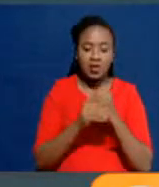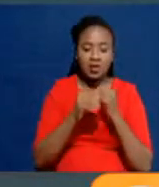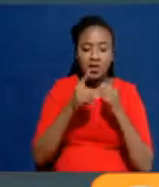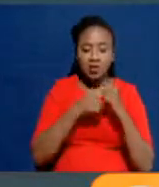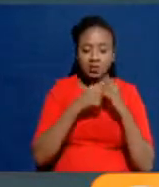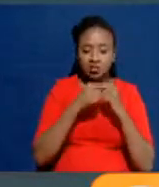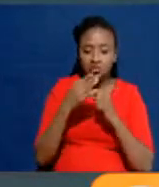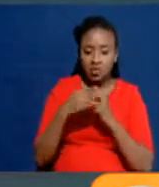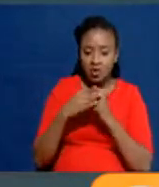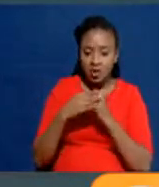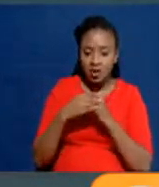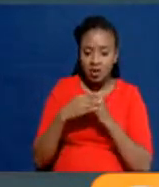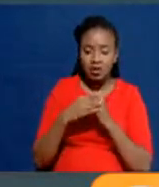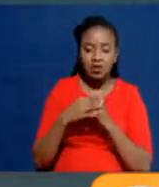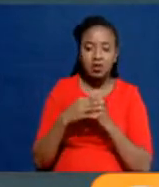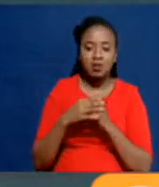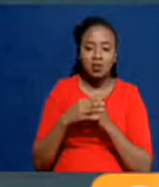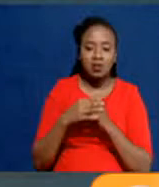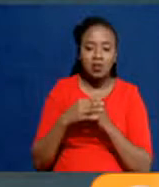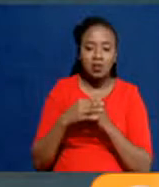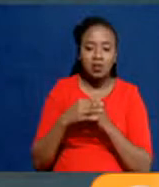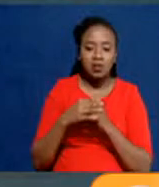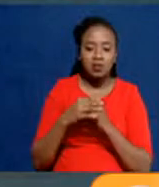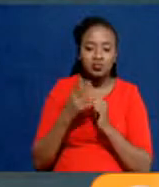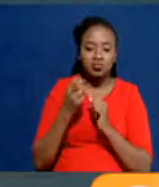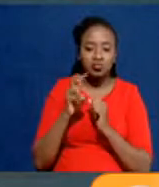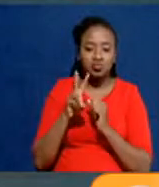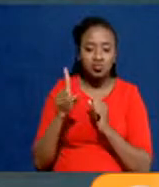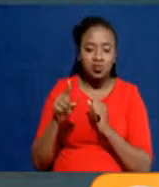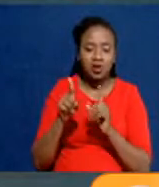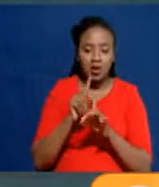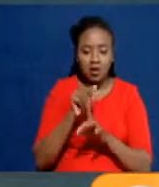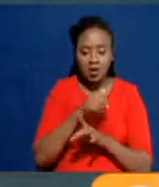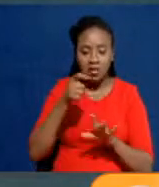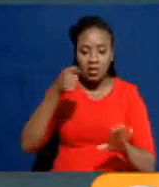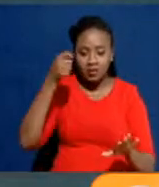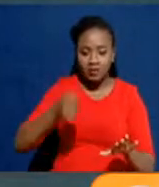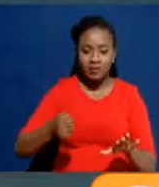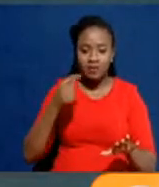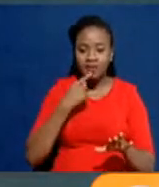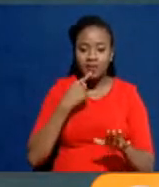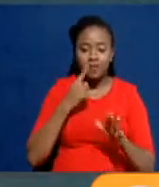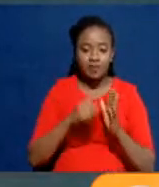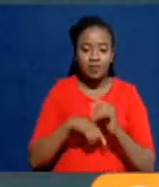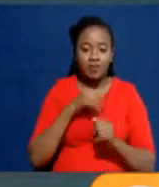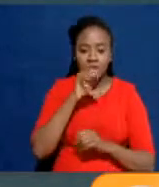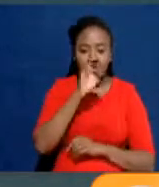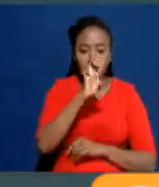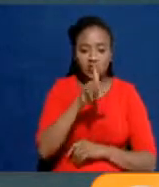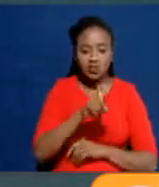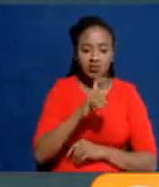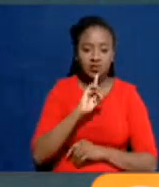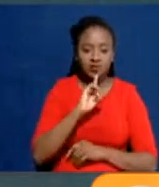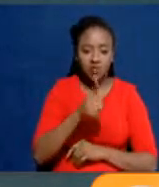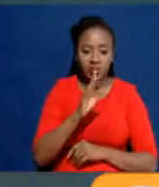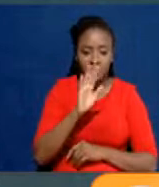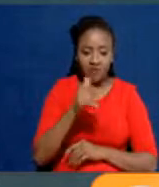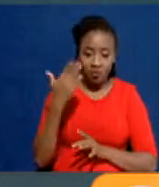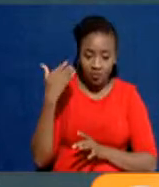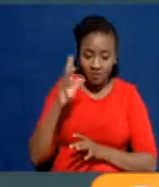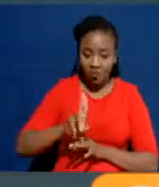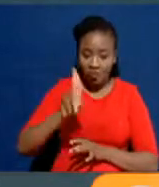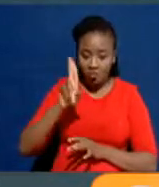9th, during the previous administration, I think 2021, the High Court making another landmark ruling where it quashes the executive order issued by the then